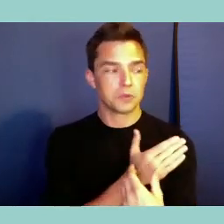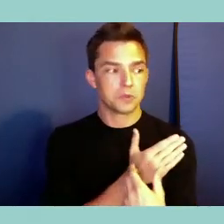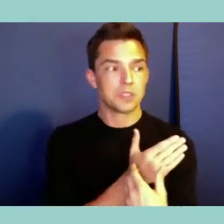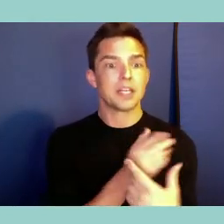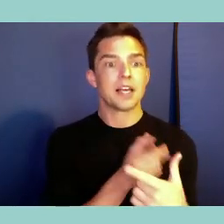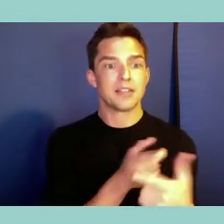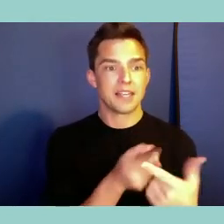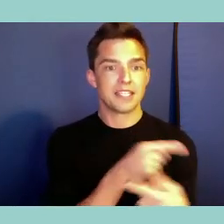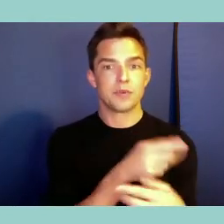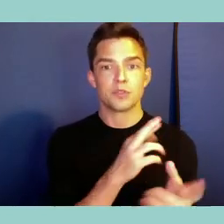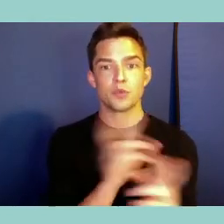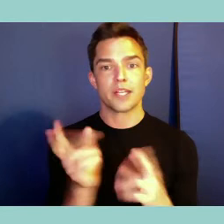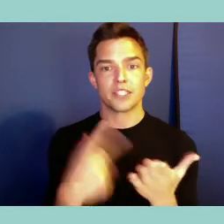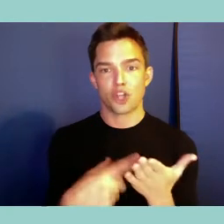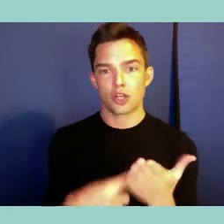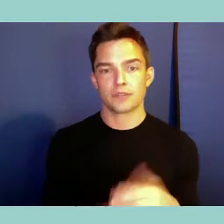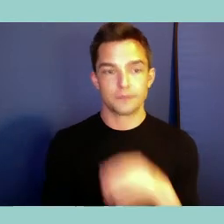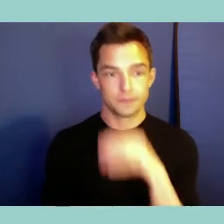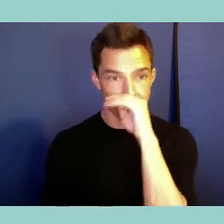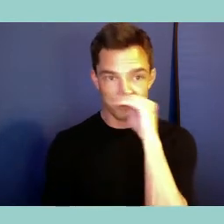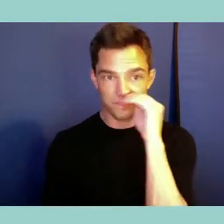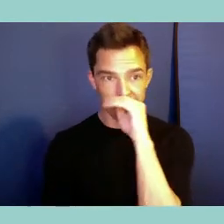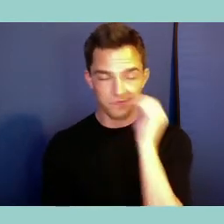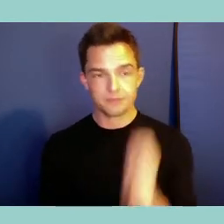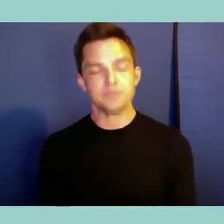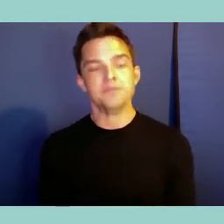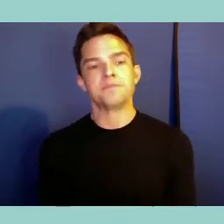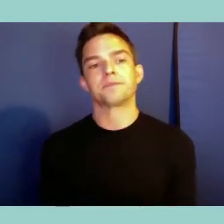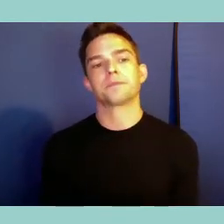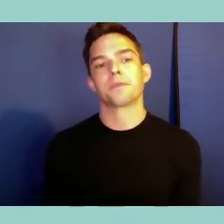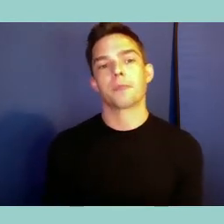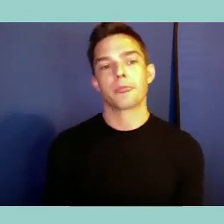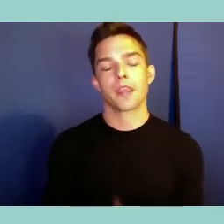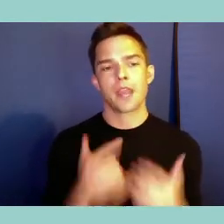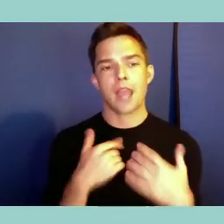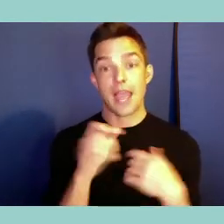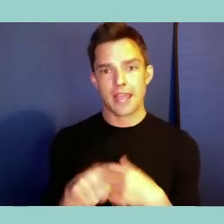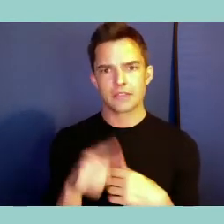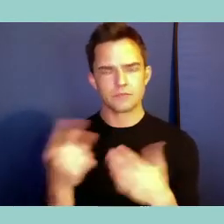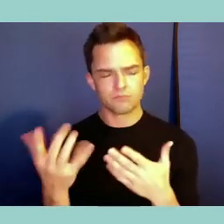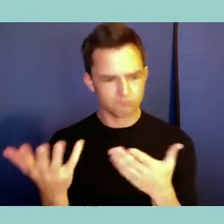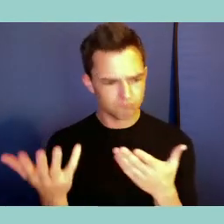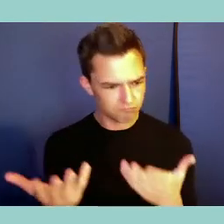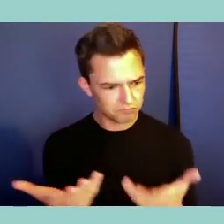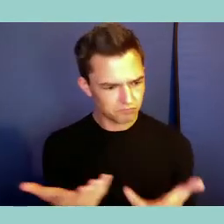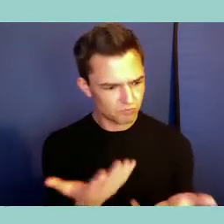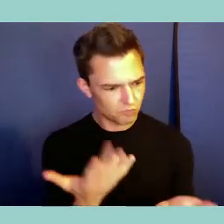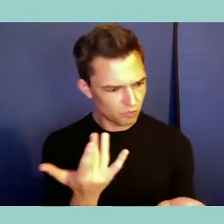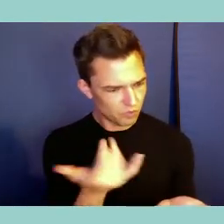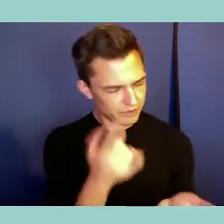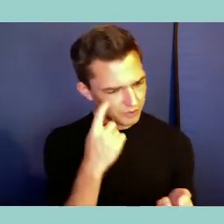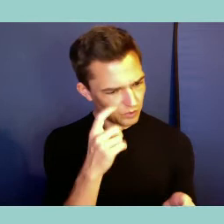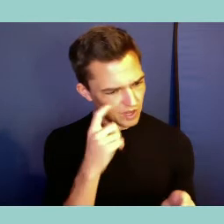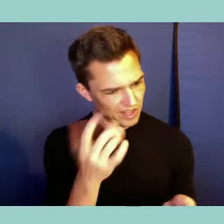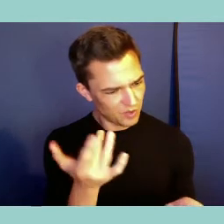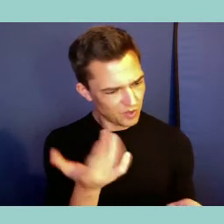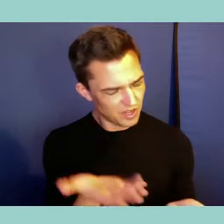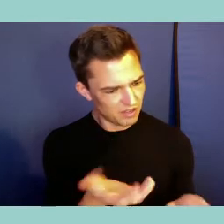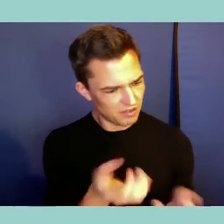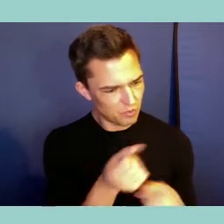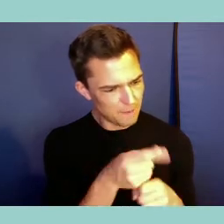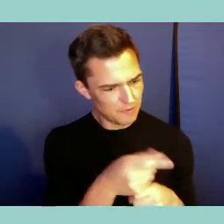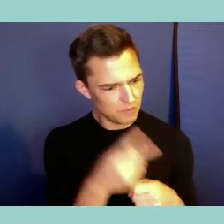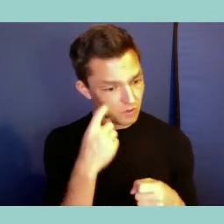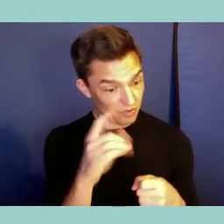exhausted, only then was he ready to talk. And I asked him, what was making you